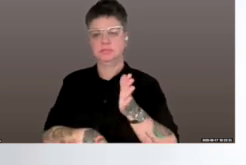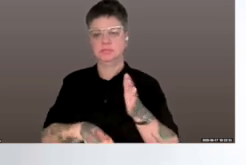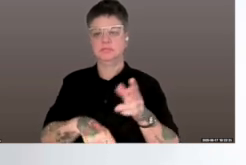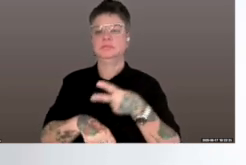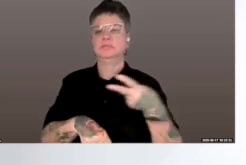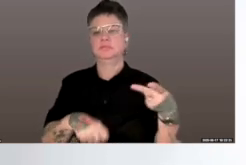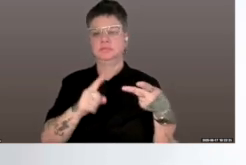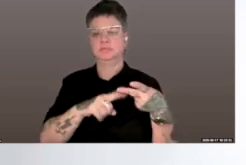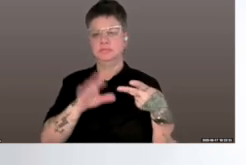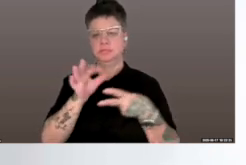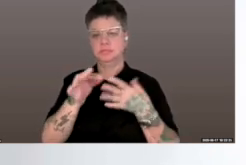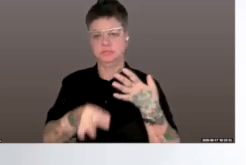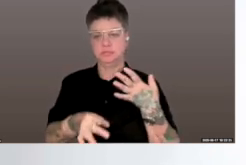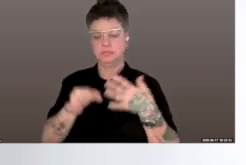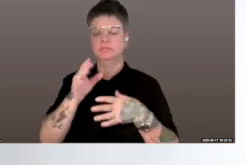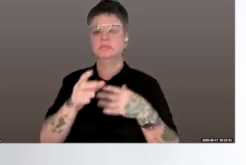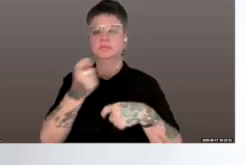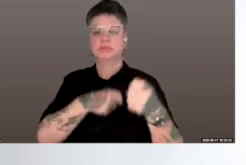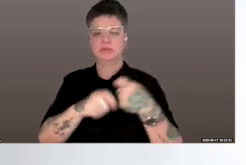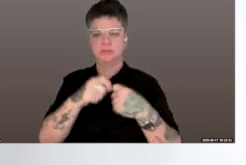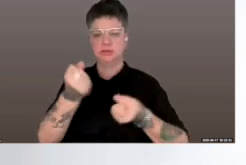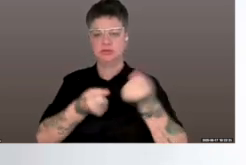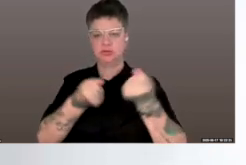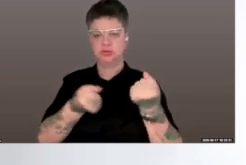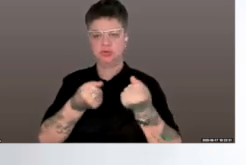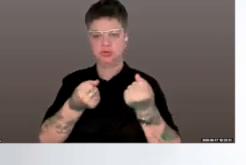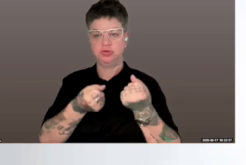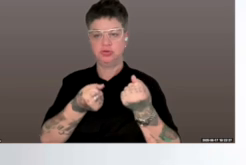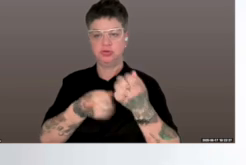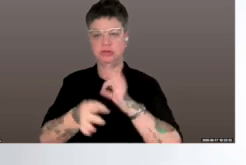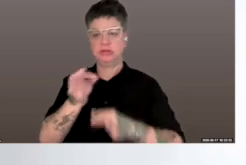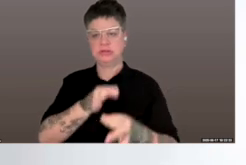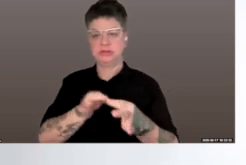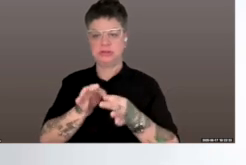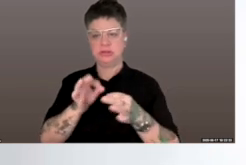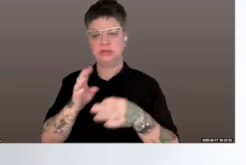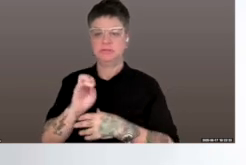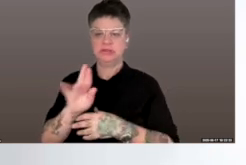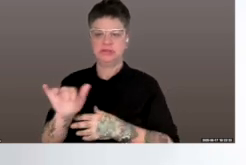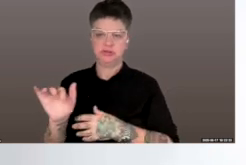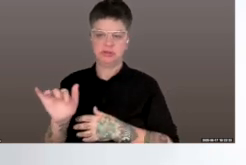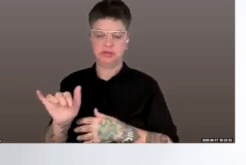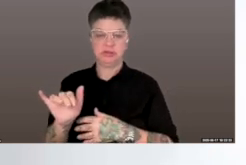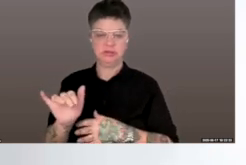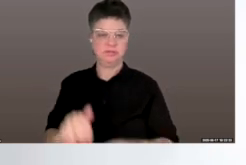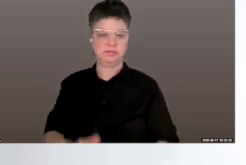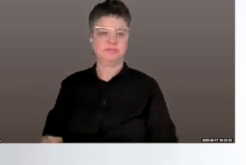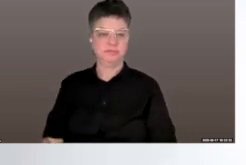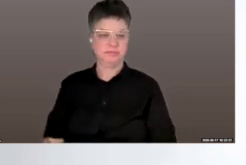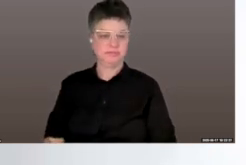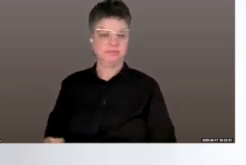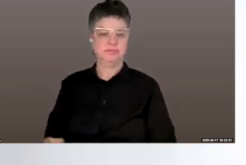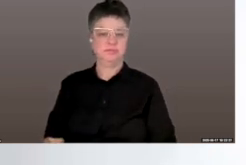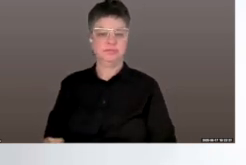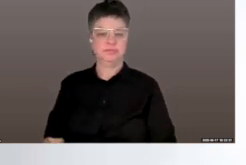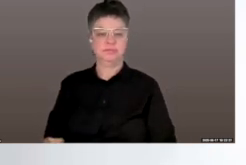through the lens of the participant's journey throughout the program. This